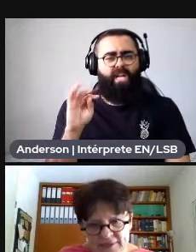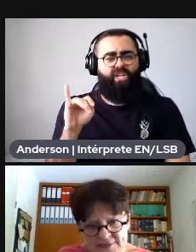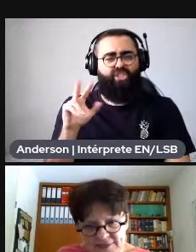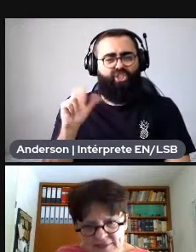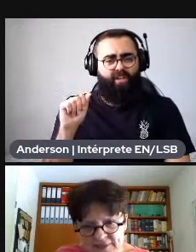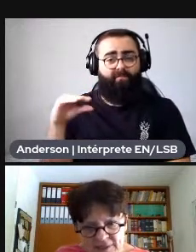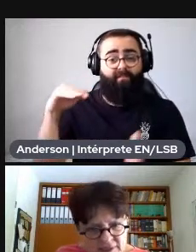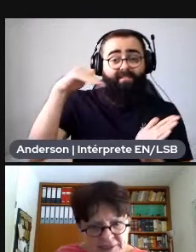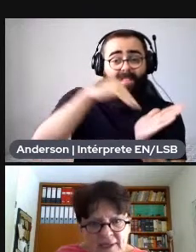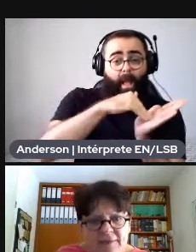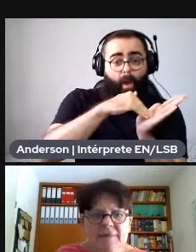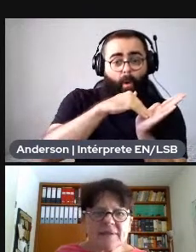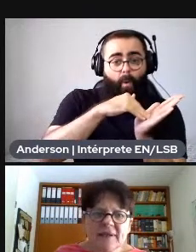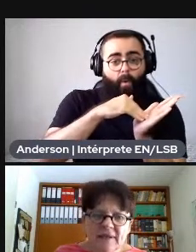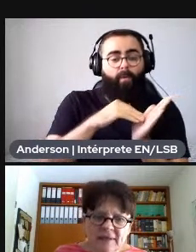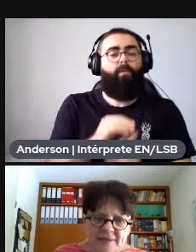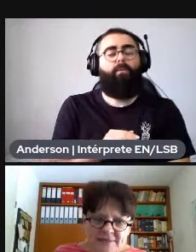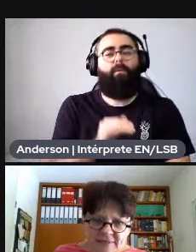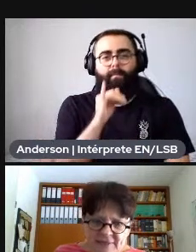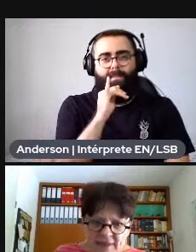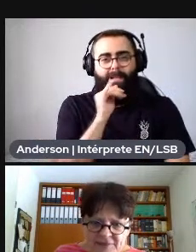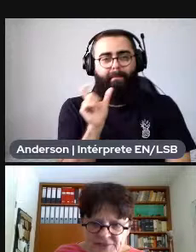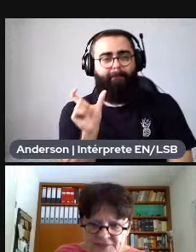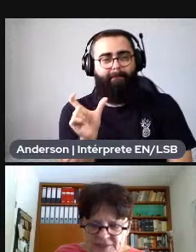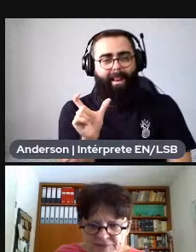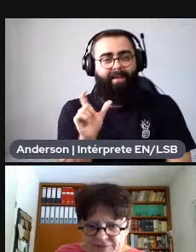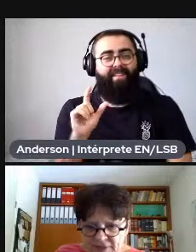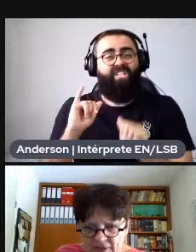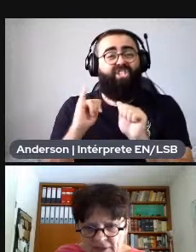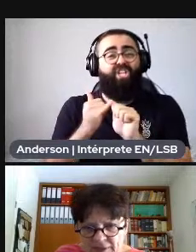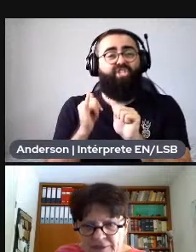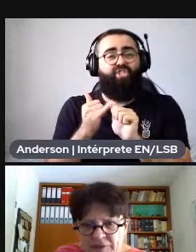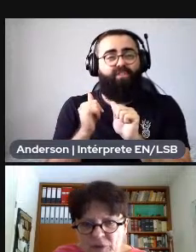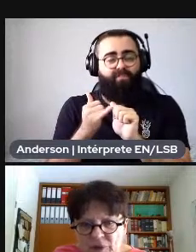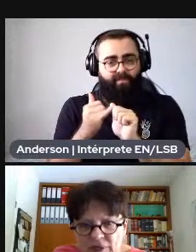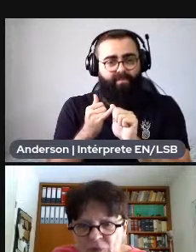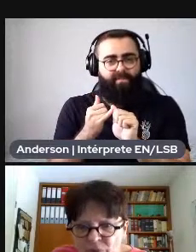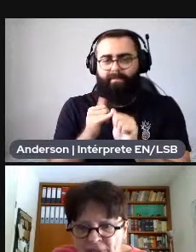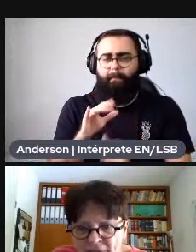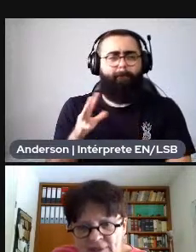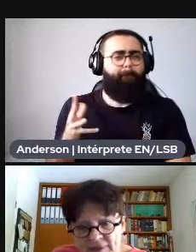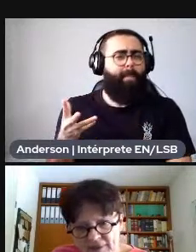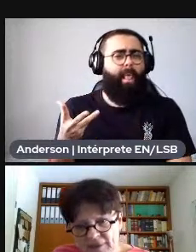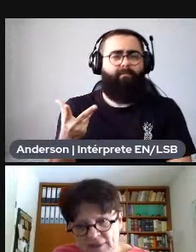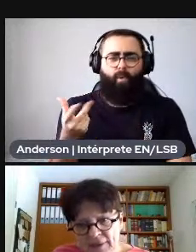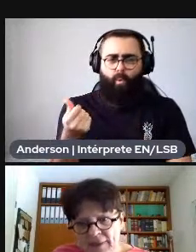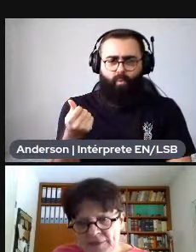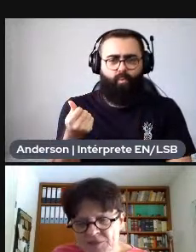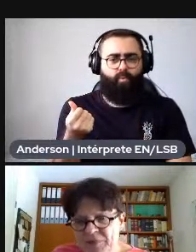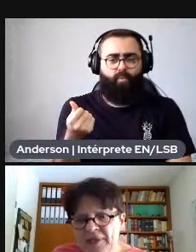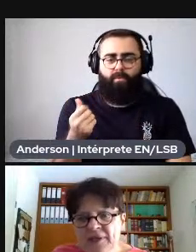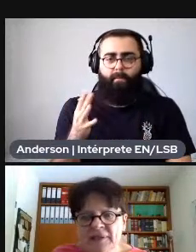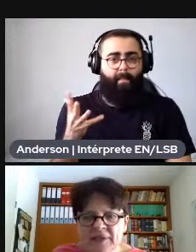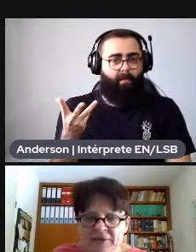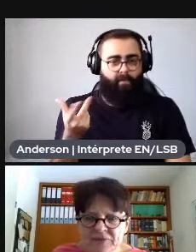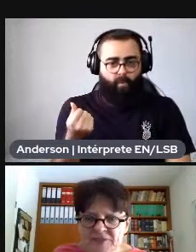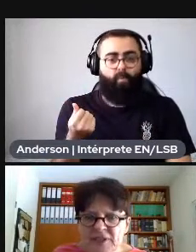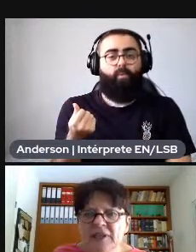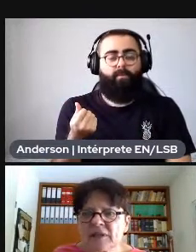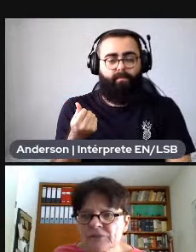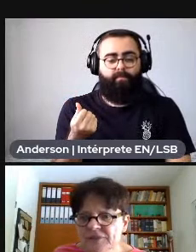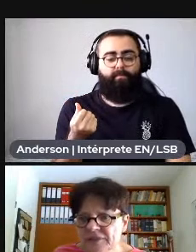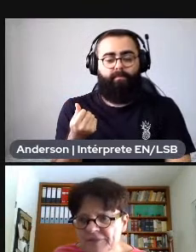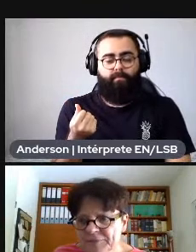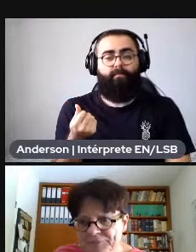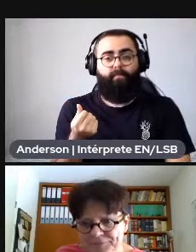genial as genial as an adjective, and we, speaker and